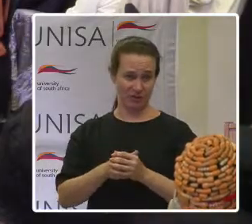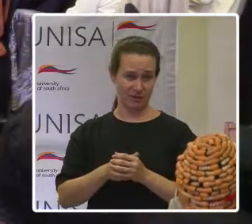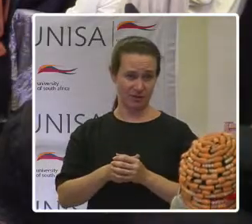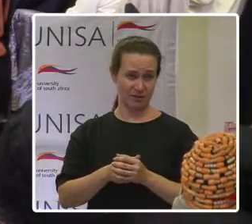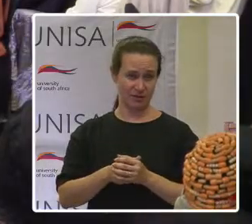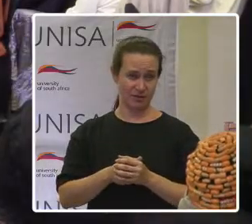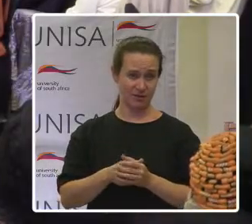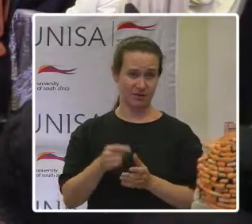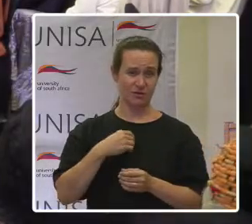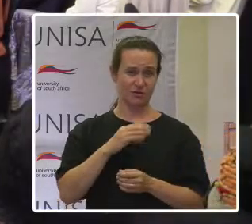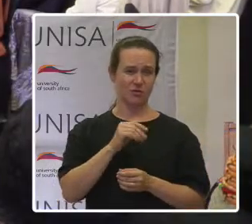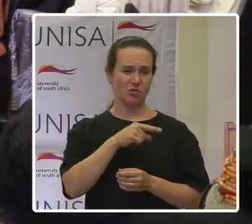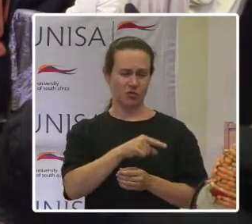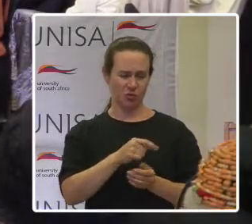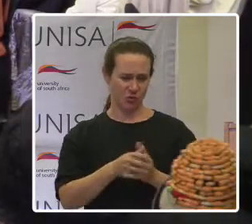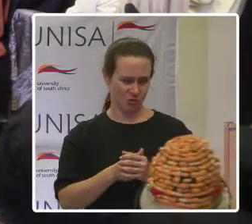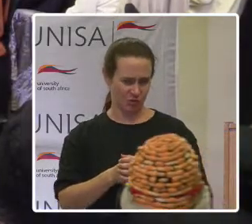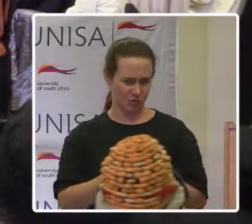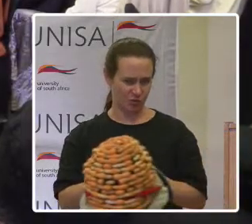call you amen.